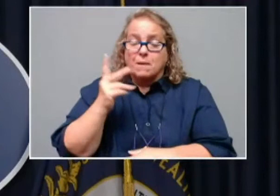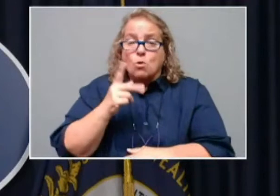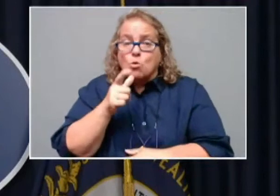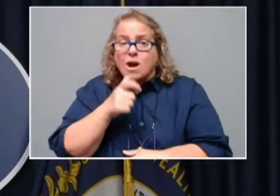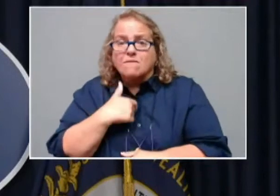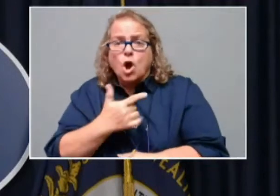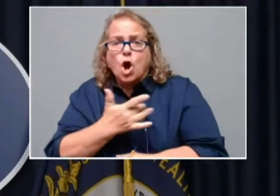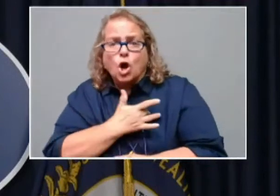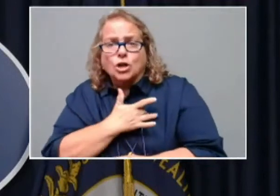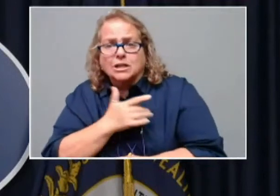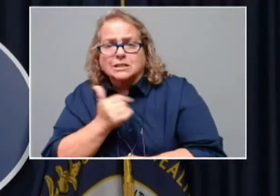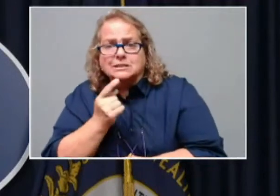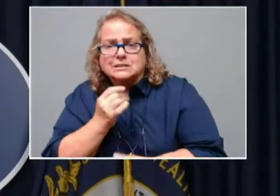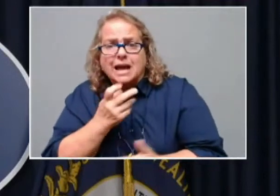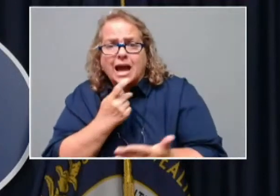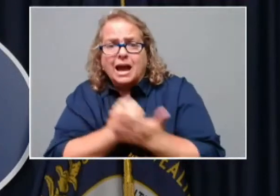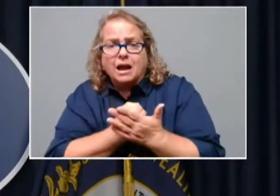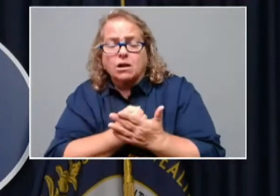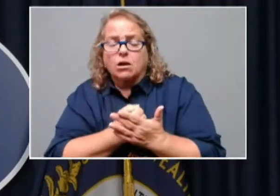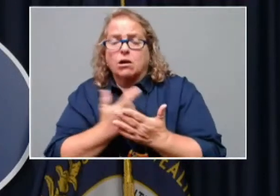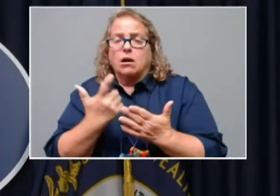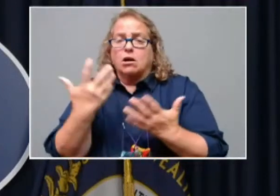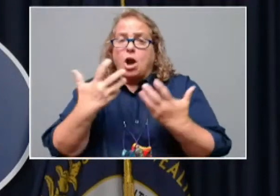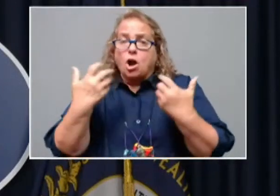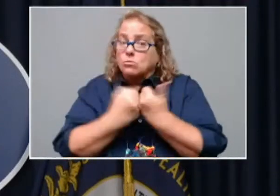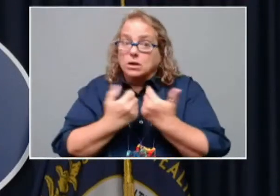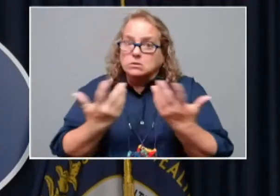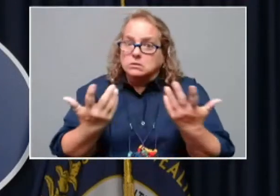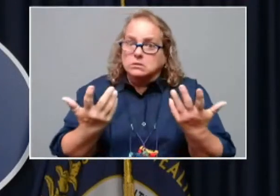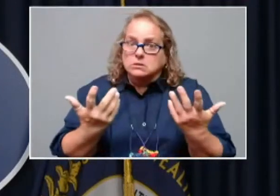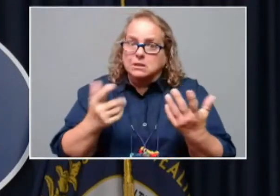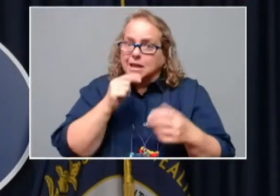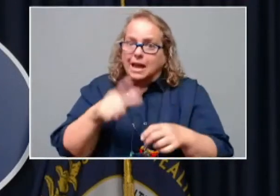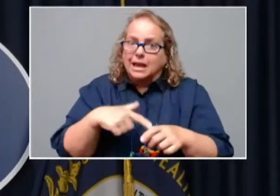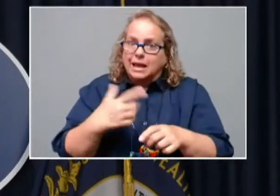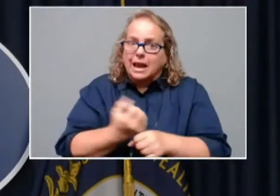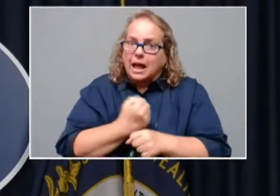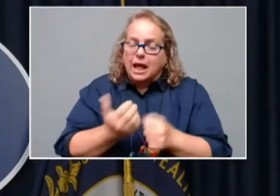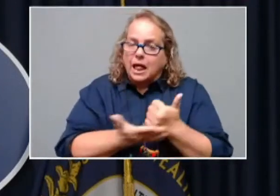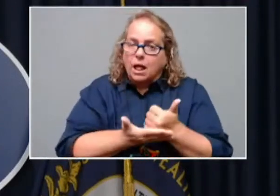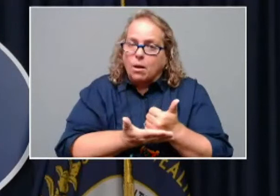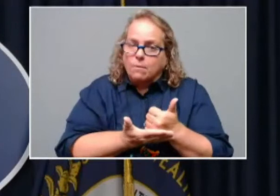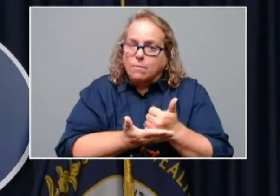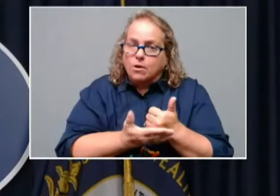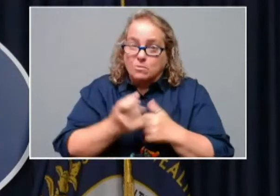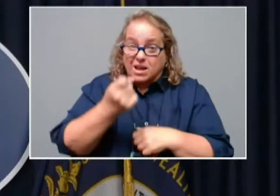heard some of that today. But I've also been looking at this data for a whole lot longer